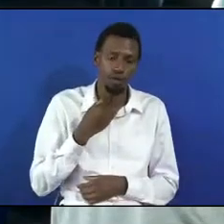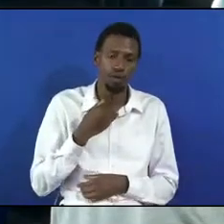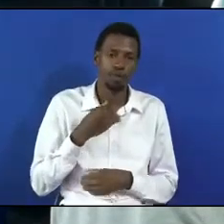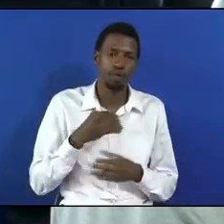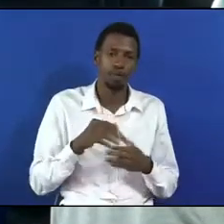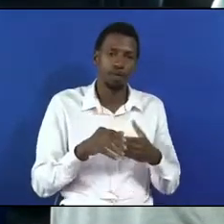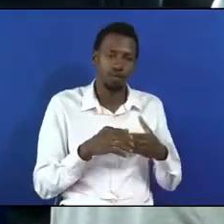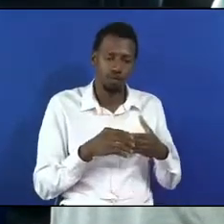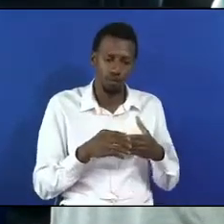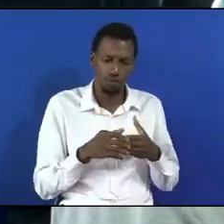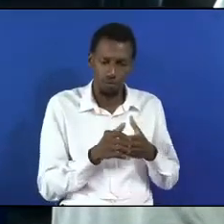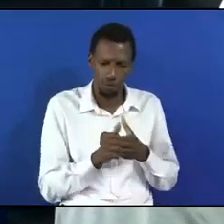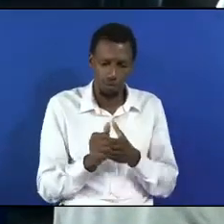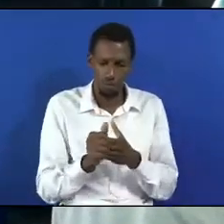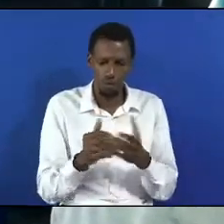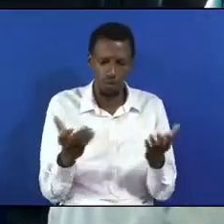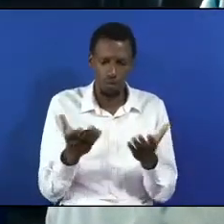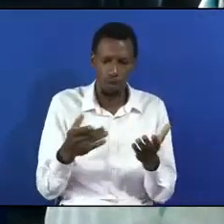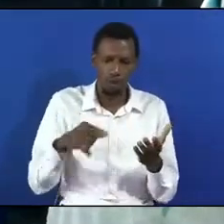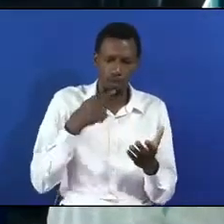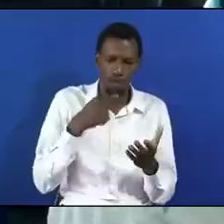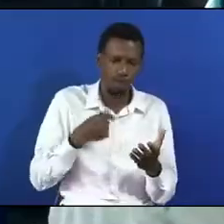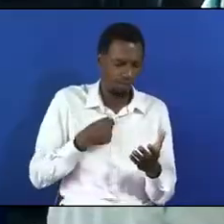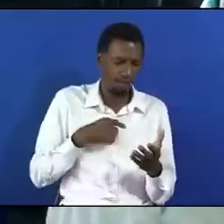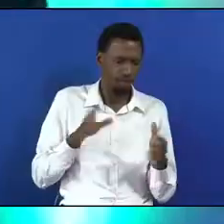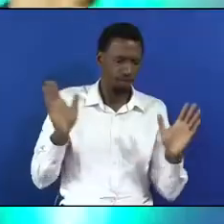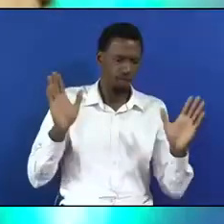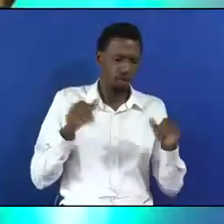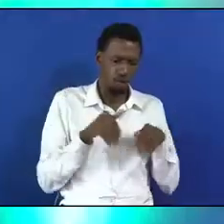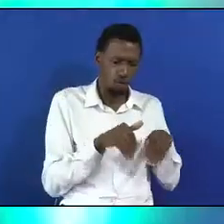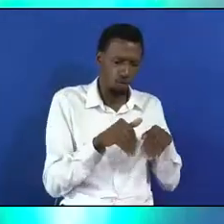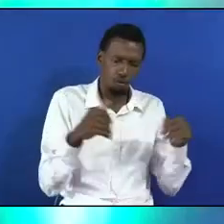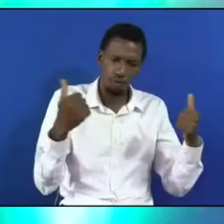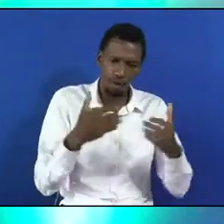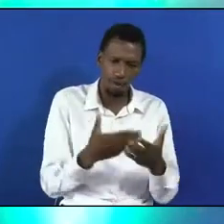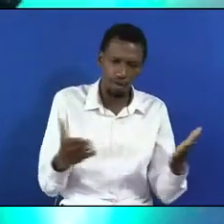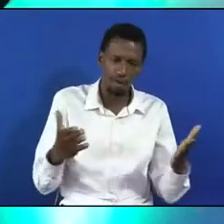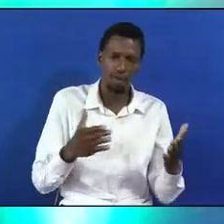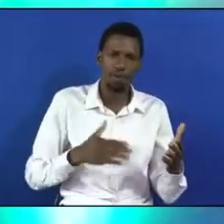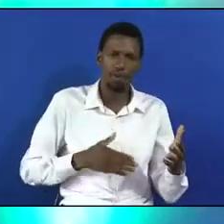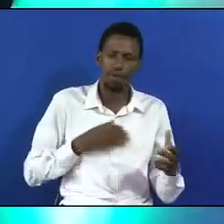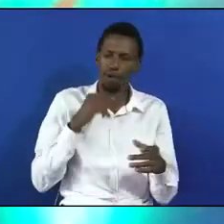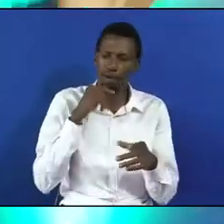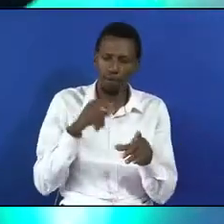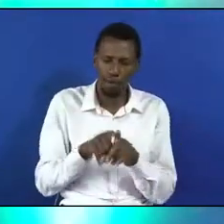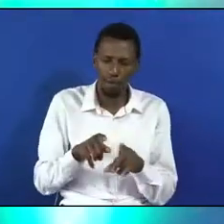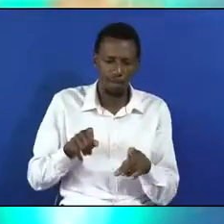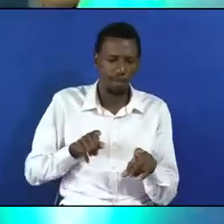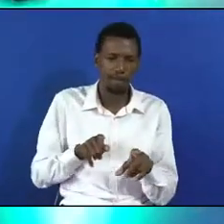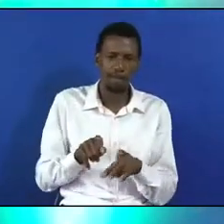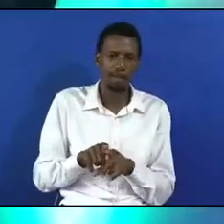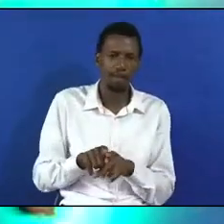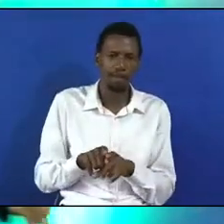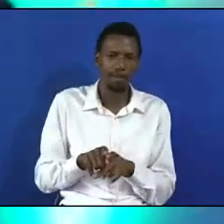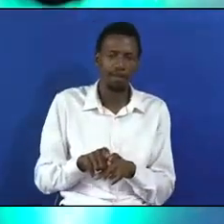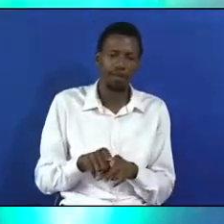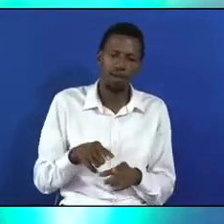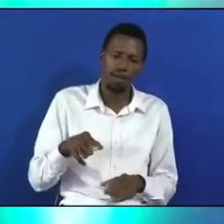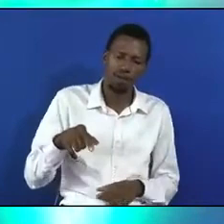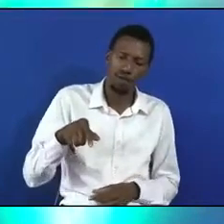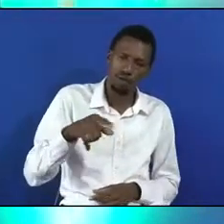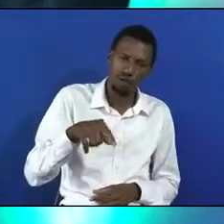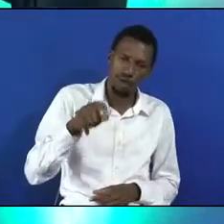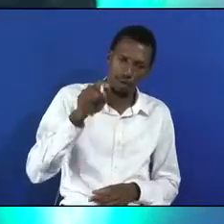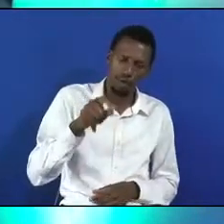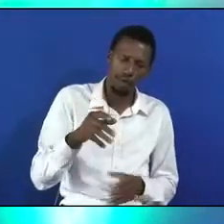where we say that sipangwingwi, I cannot follow anything. My brothers, my sisters, all of us, ni watu wa kupangwa,